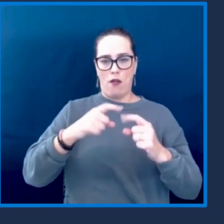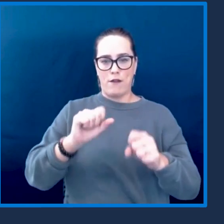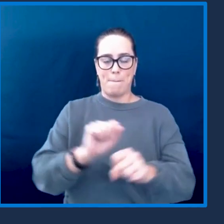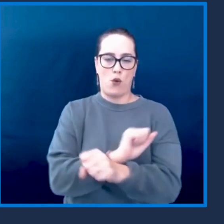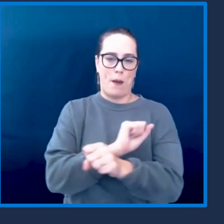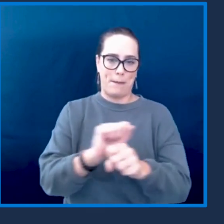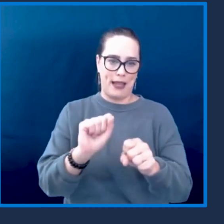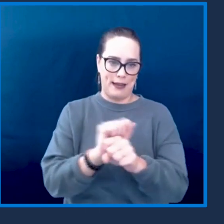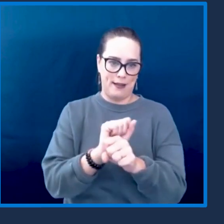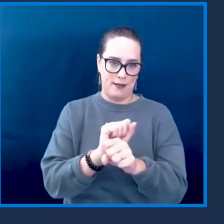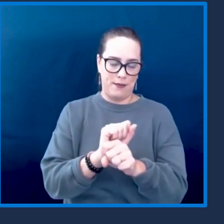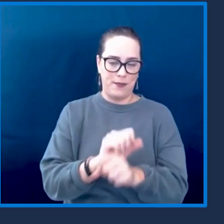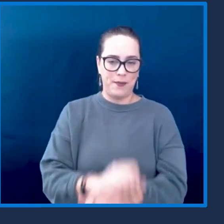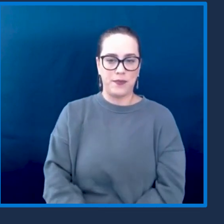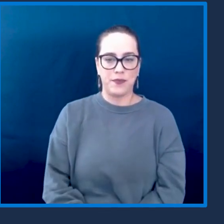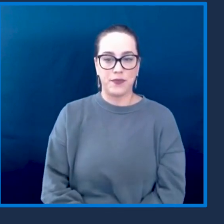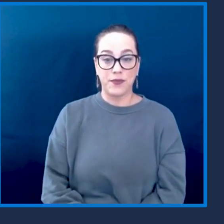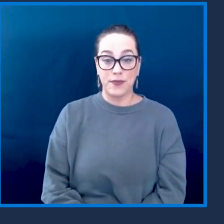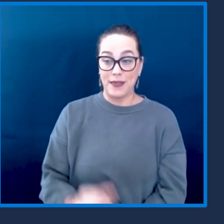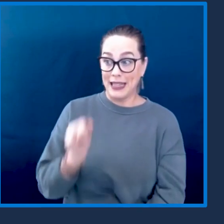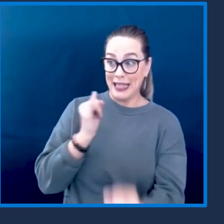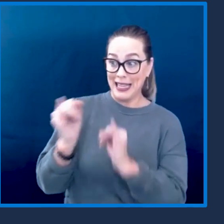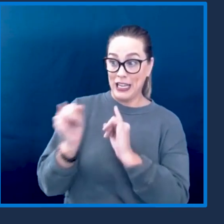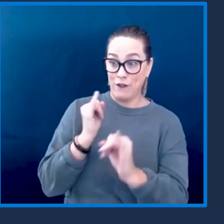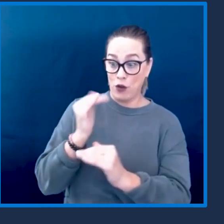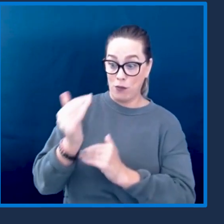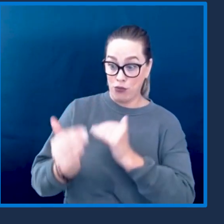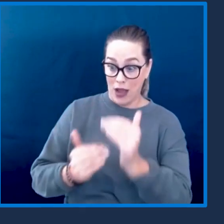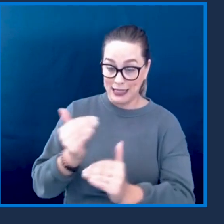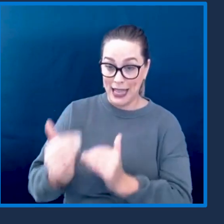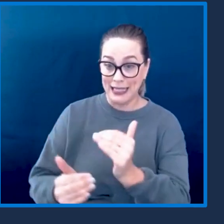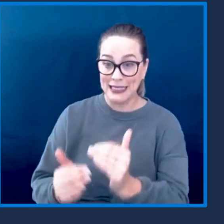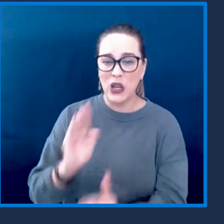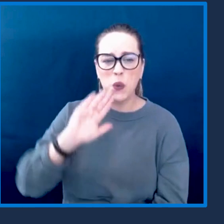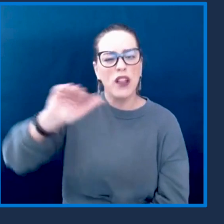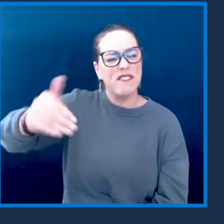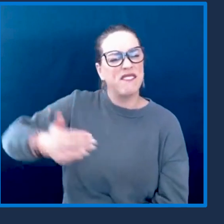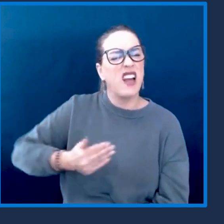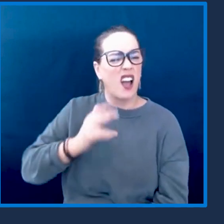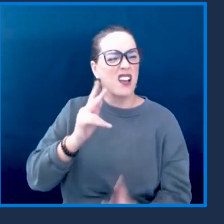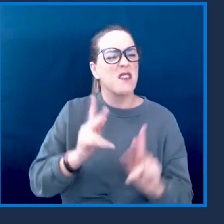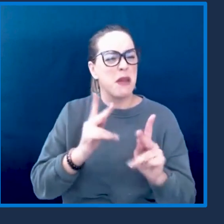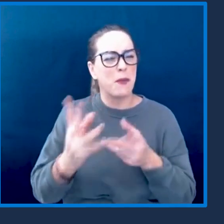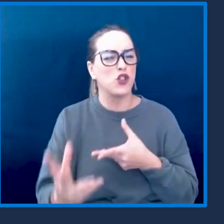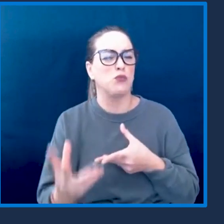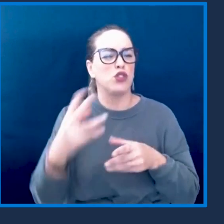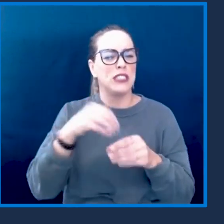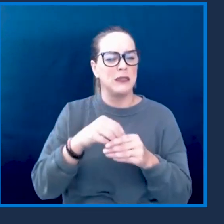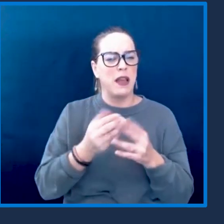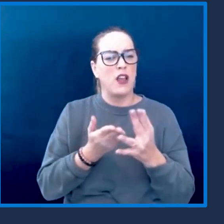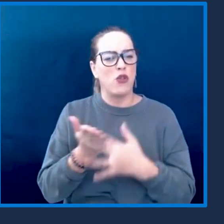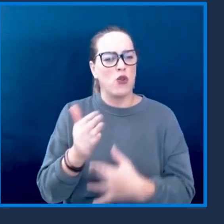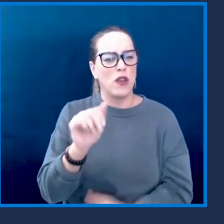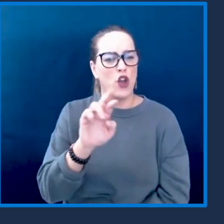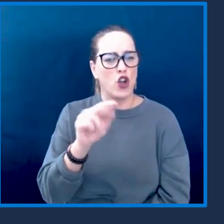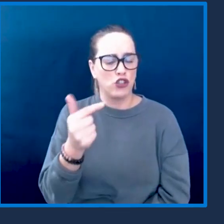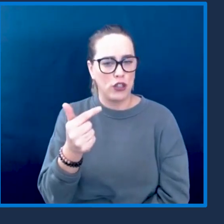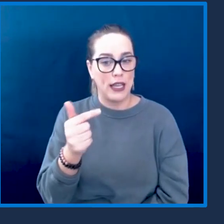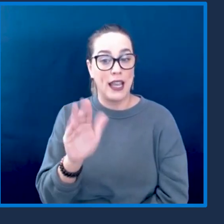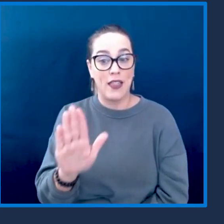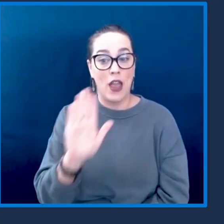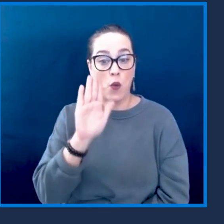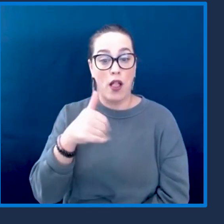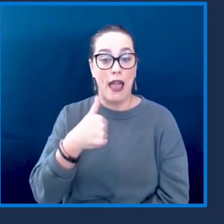invite representatives from our disability ERG to participate in the hiring events. And through informal group discussion, they share information